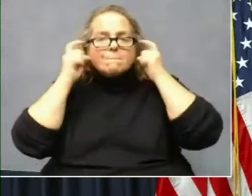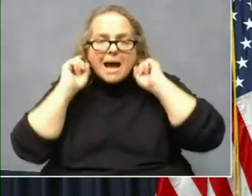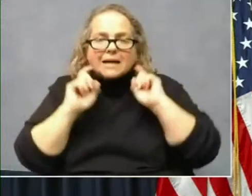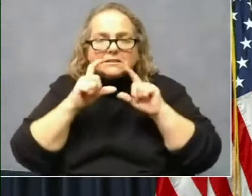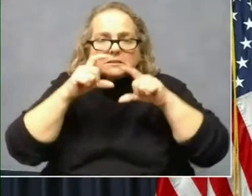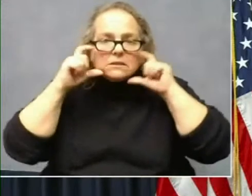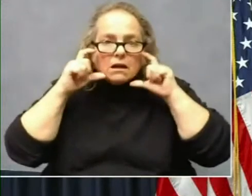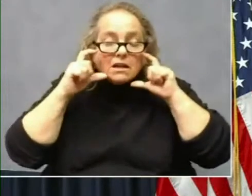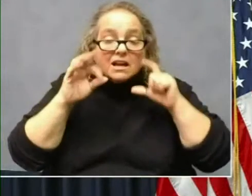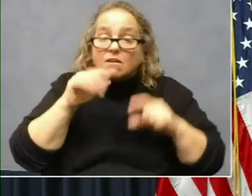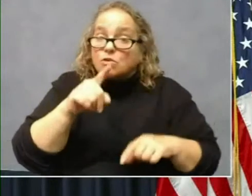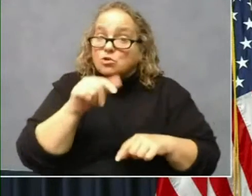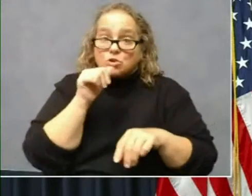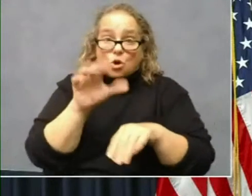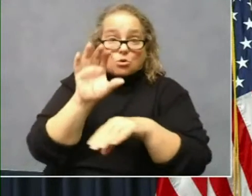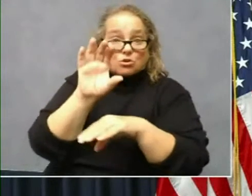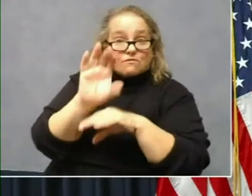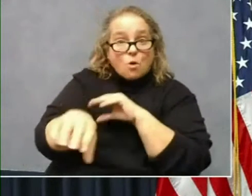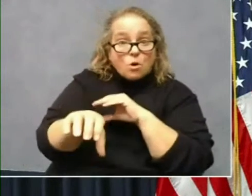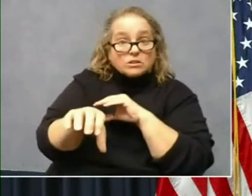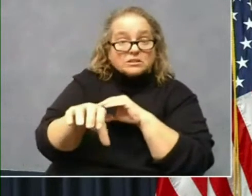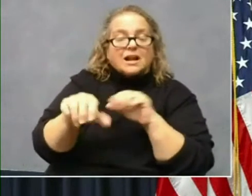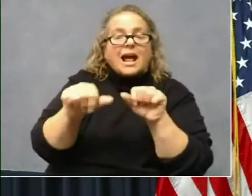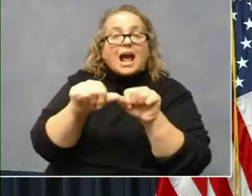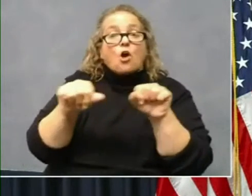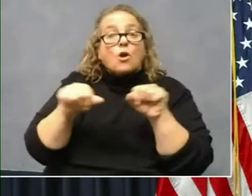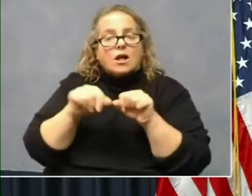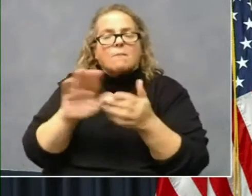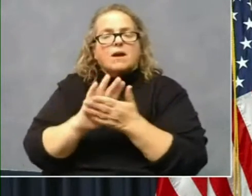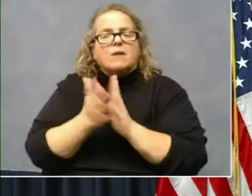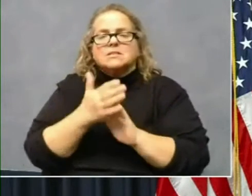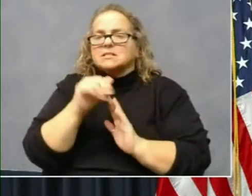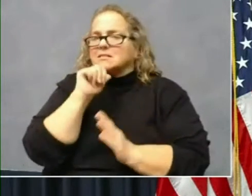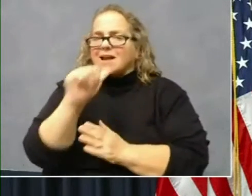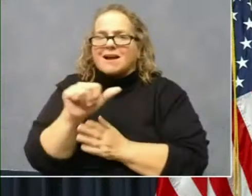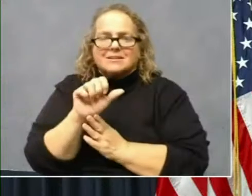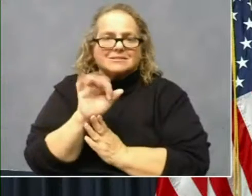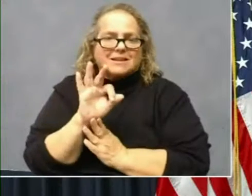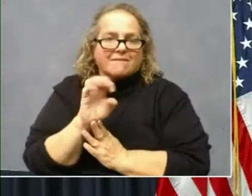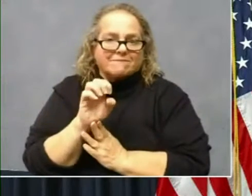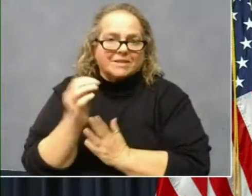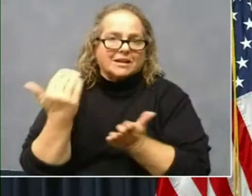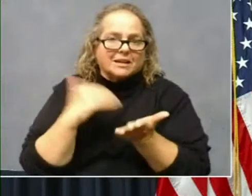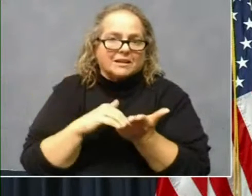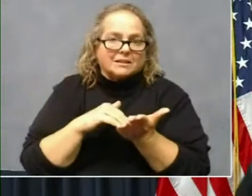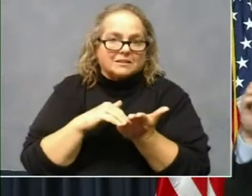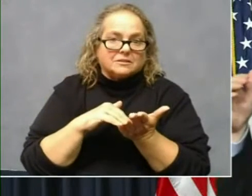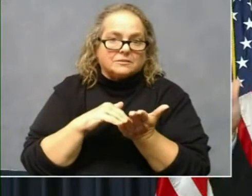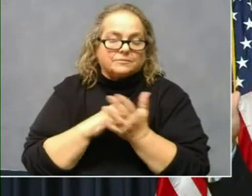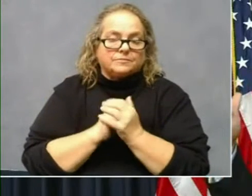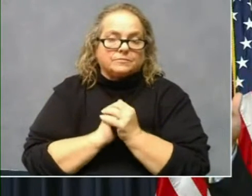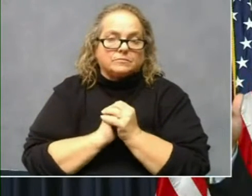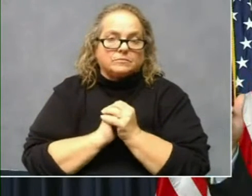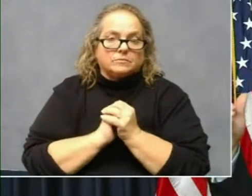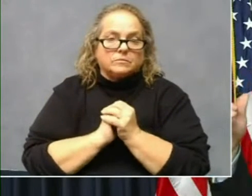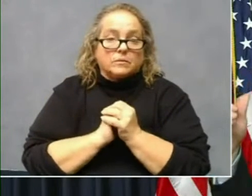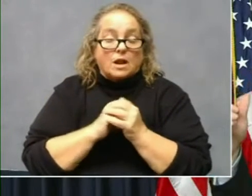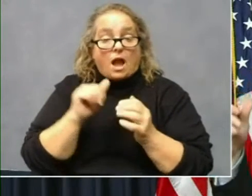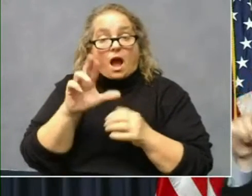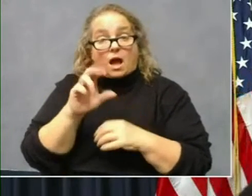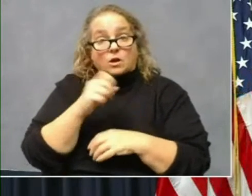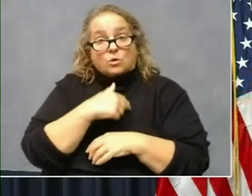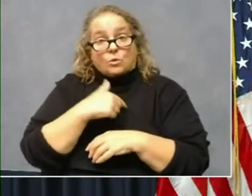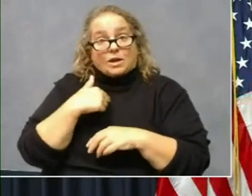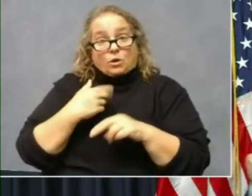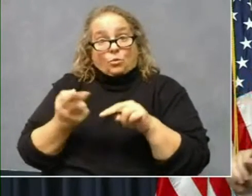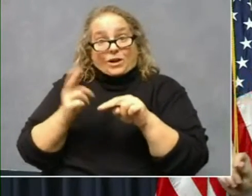areas become unsafe again. So we are willing to increase the fund if